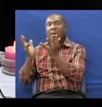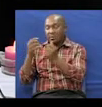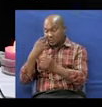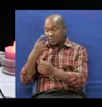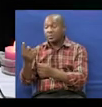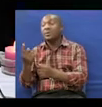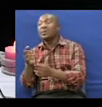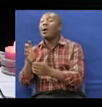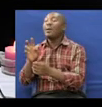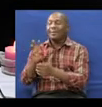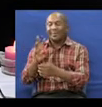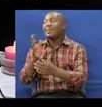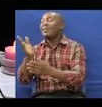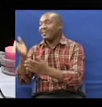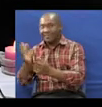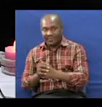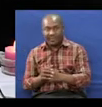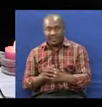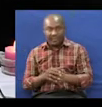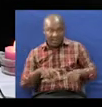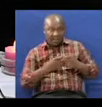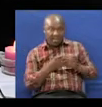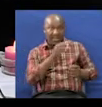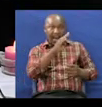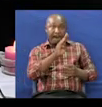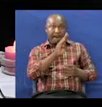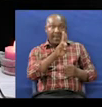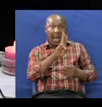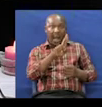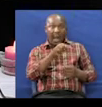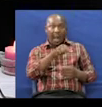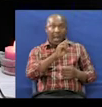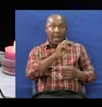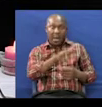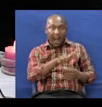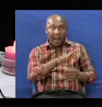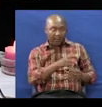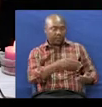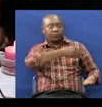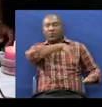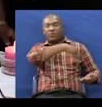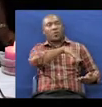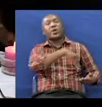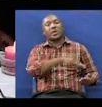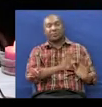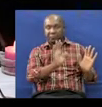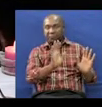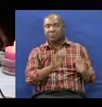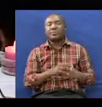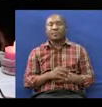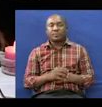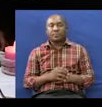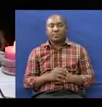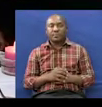As I told you, in candle, also kerosene lamp produces yellow flame. But another thing